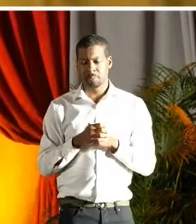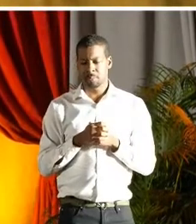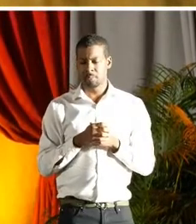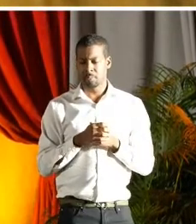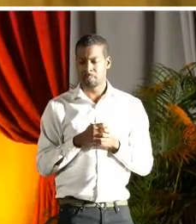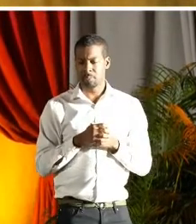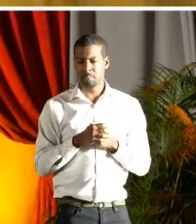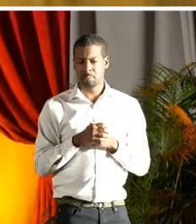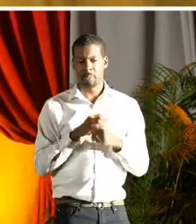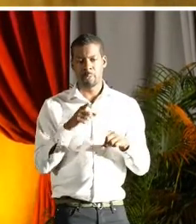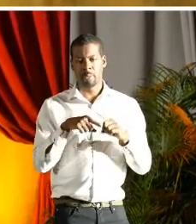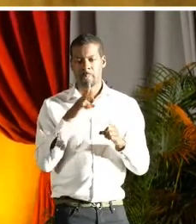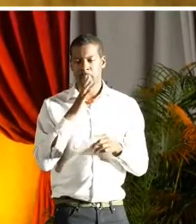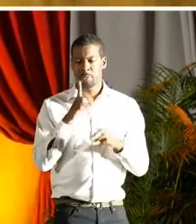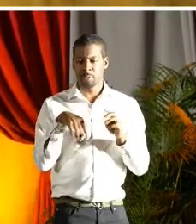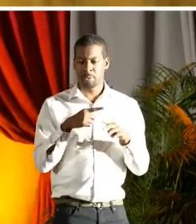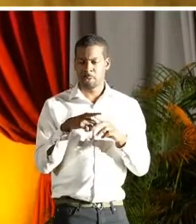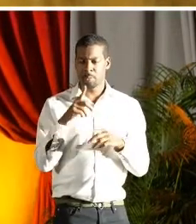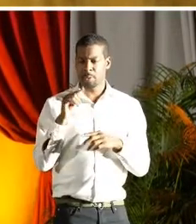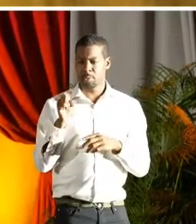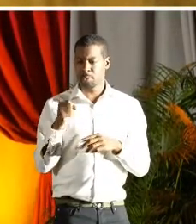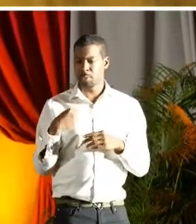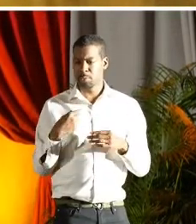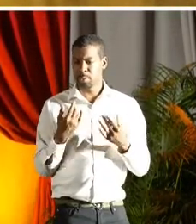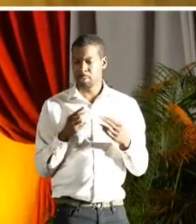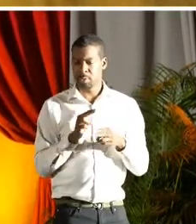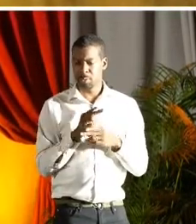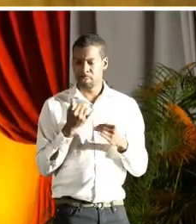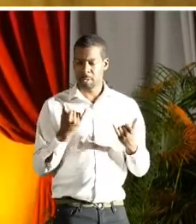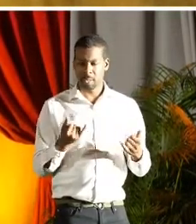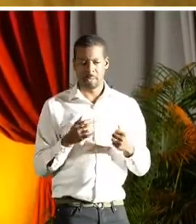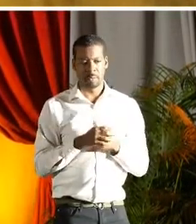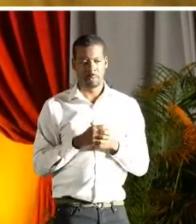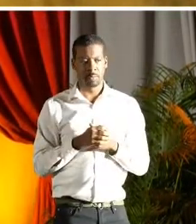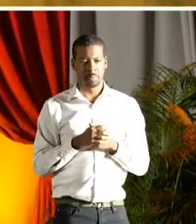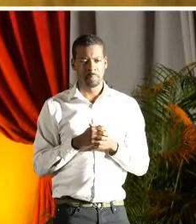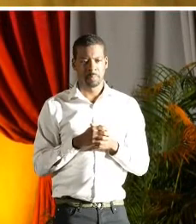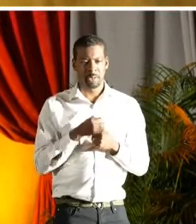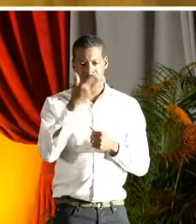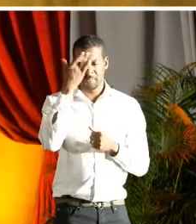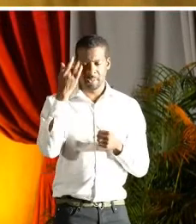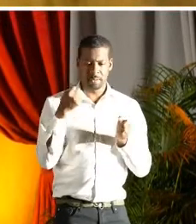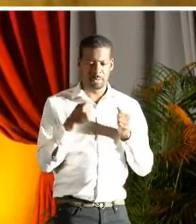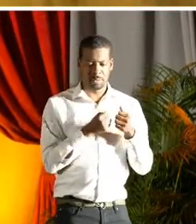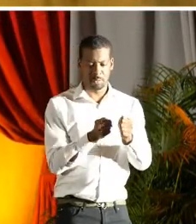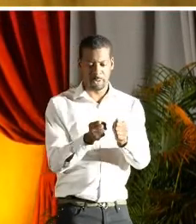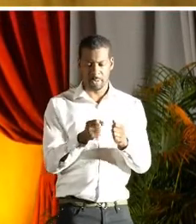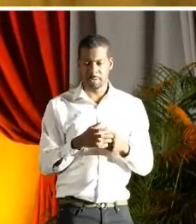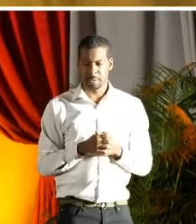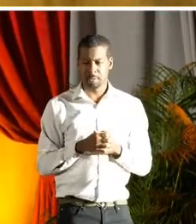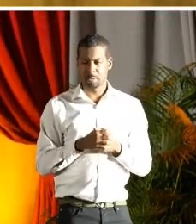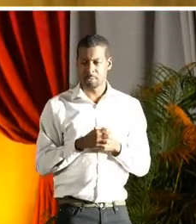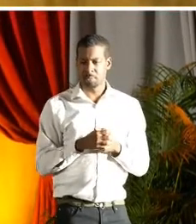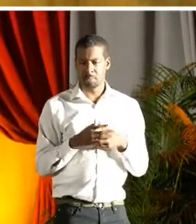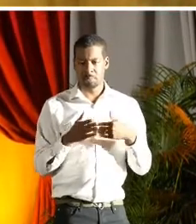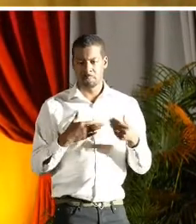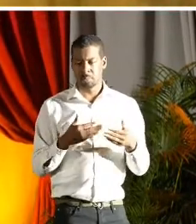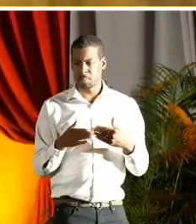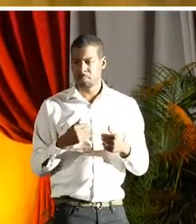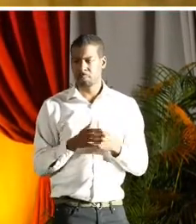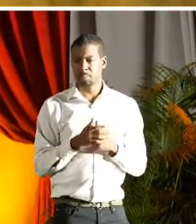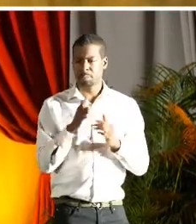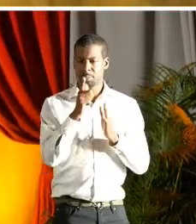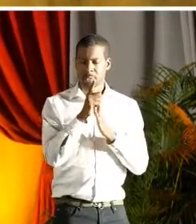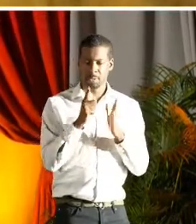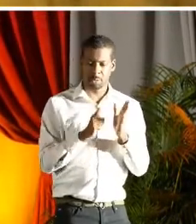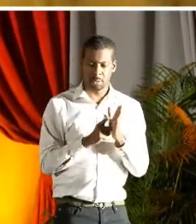so sometimes when people talk about the tools that we use now, they take away the strategy. And so whether or not we're talking about the